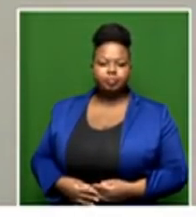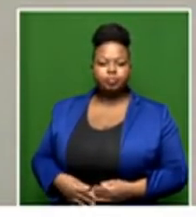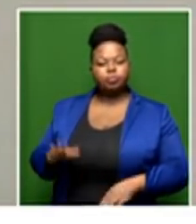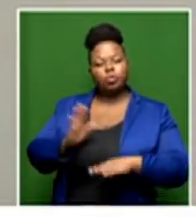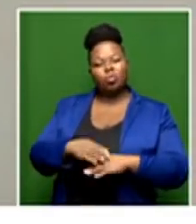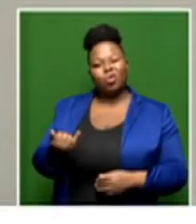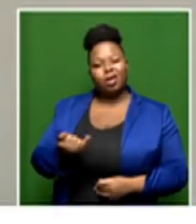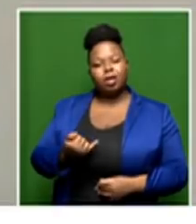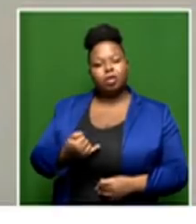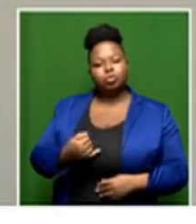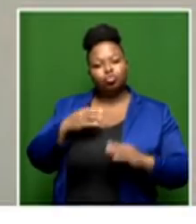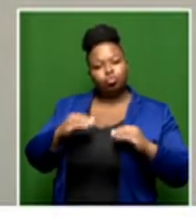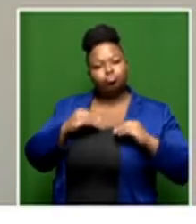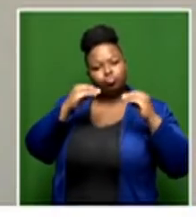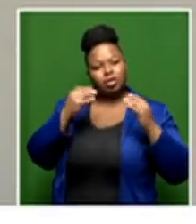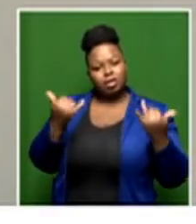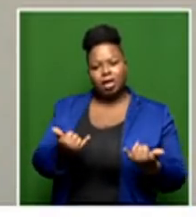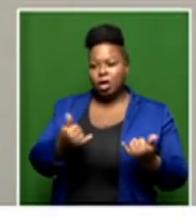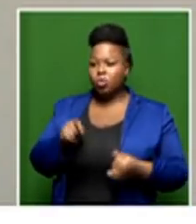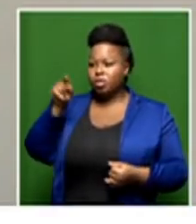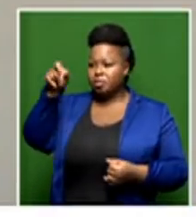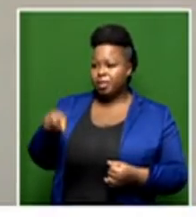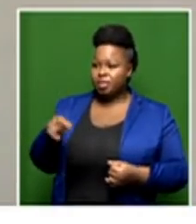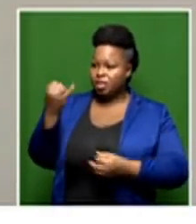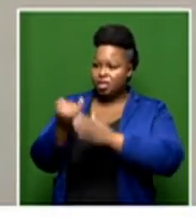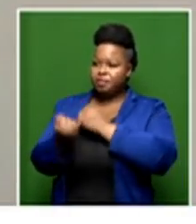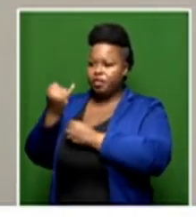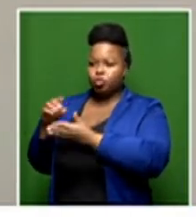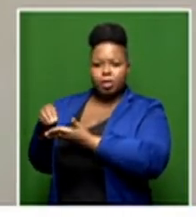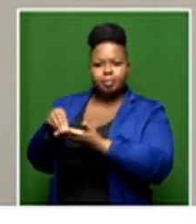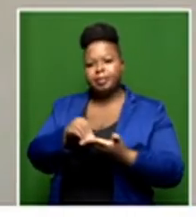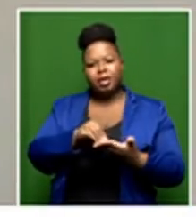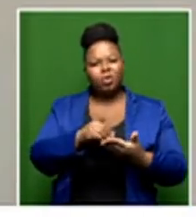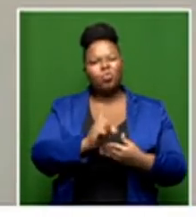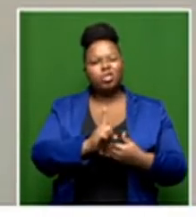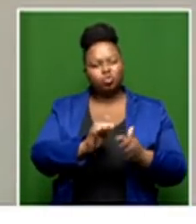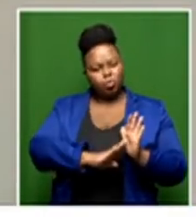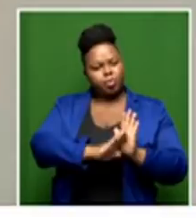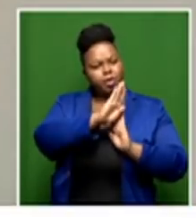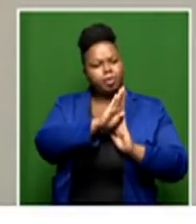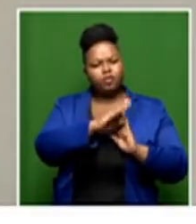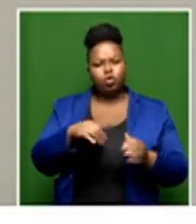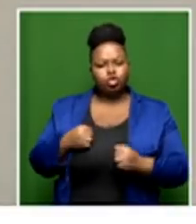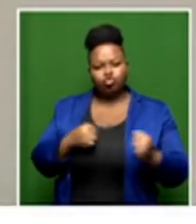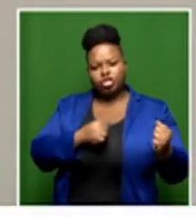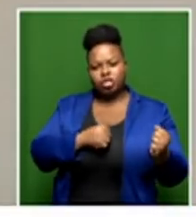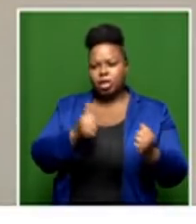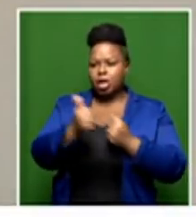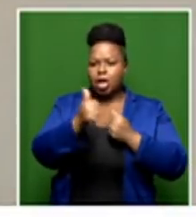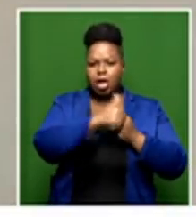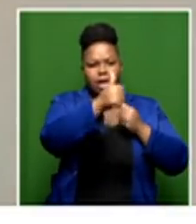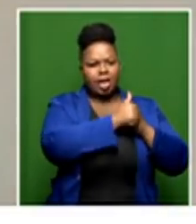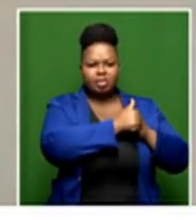promotion of what is it that they bring to the table, rather than building strategic